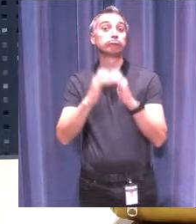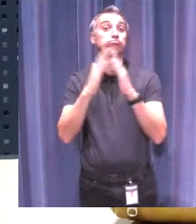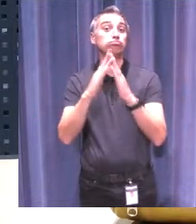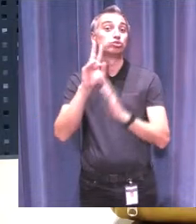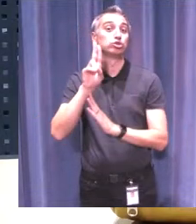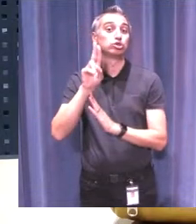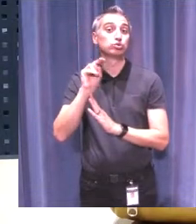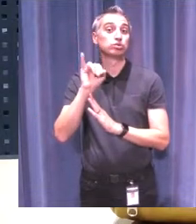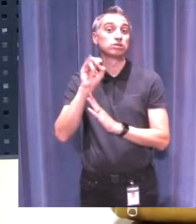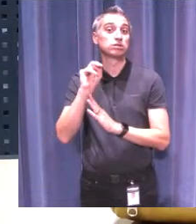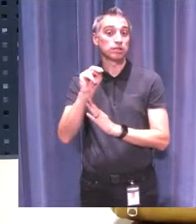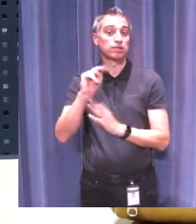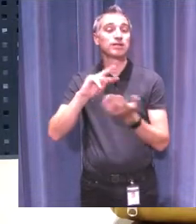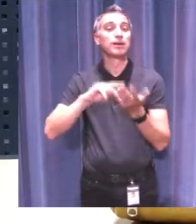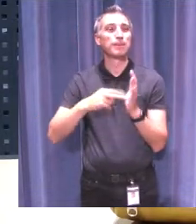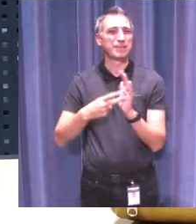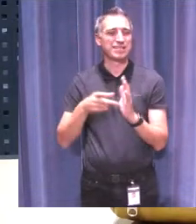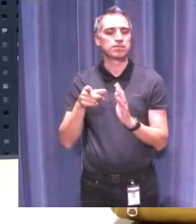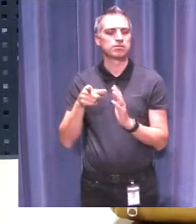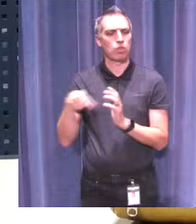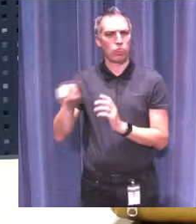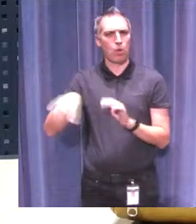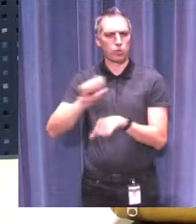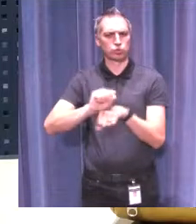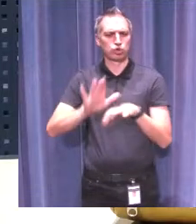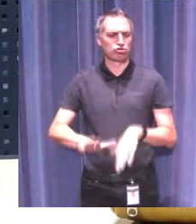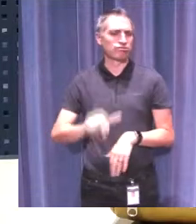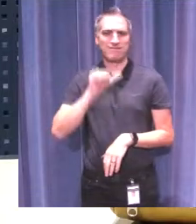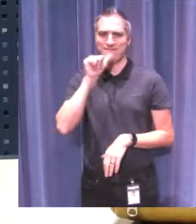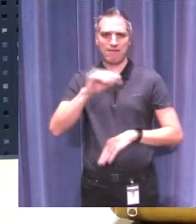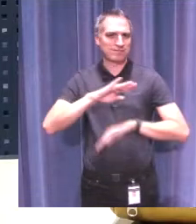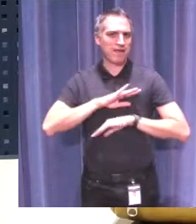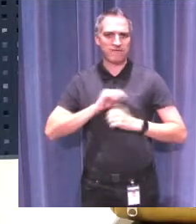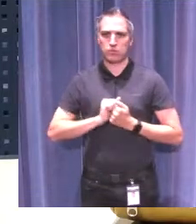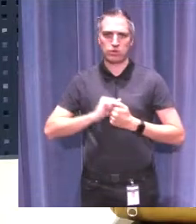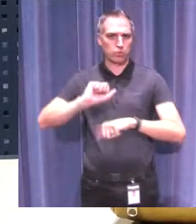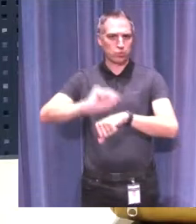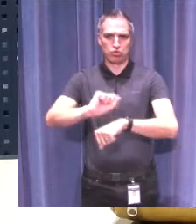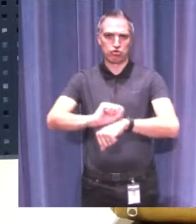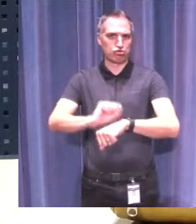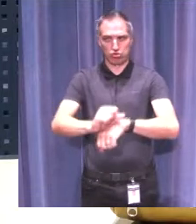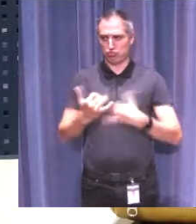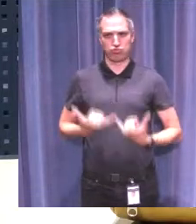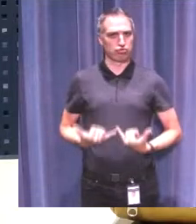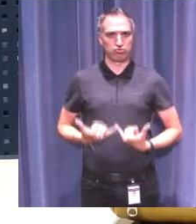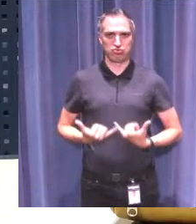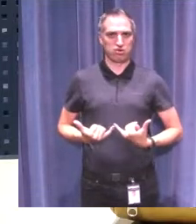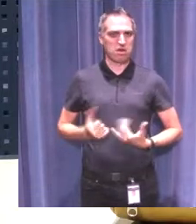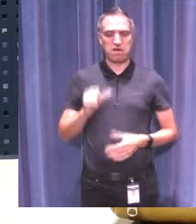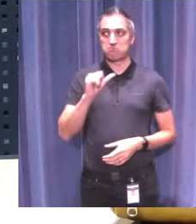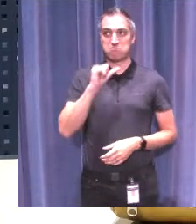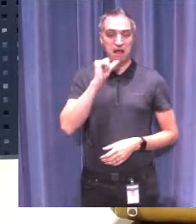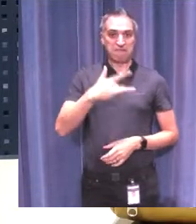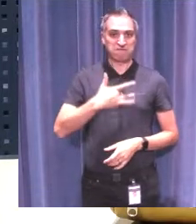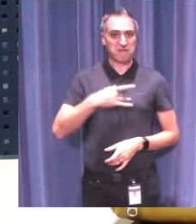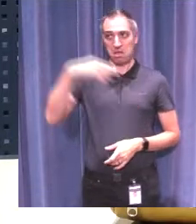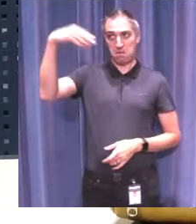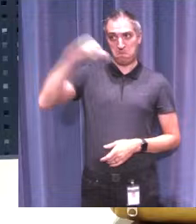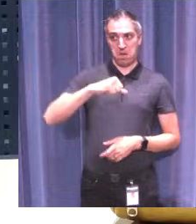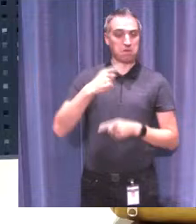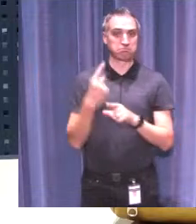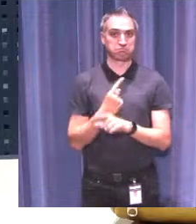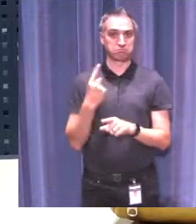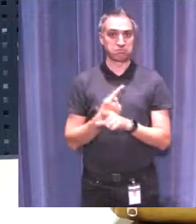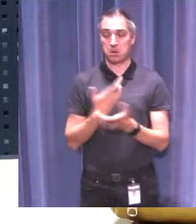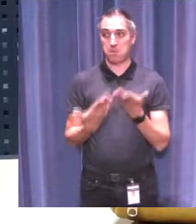people means they're dissatisfied with their conditions. They don't feel they're being paid well, maybe not